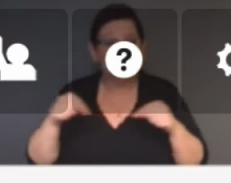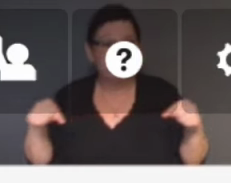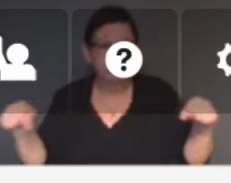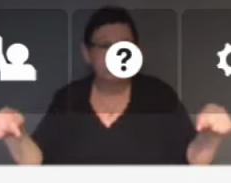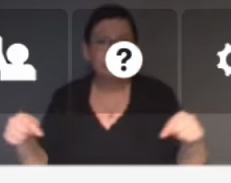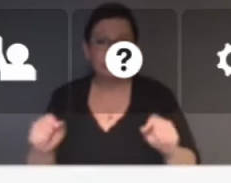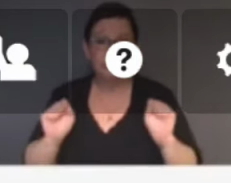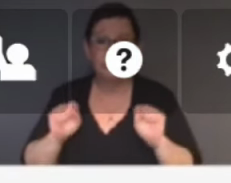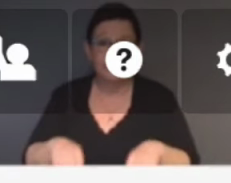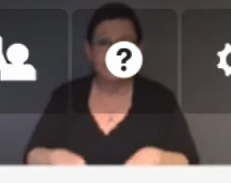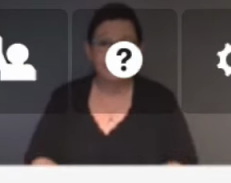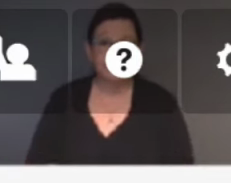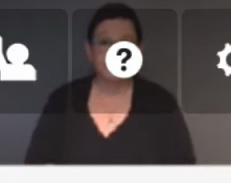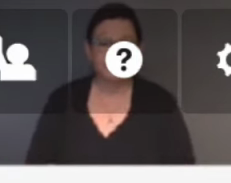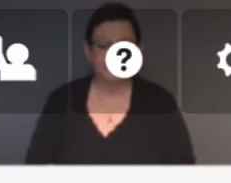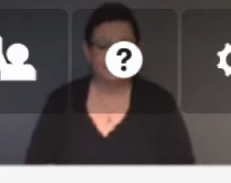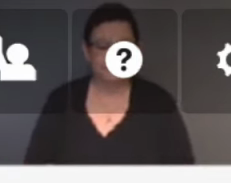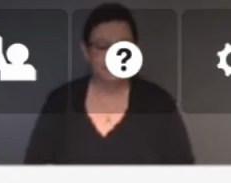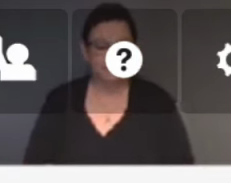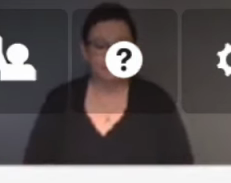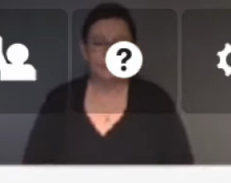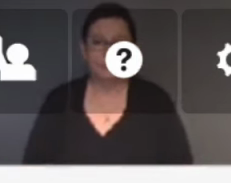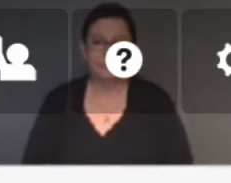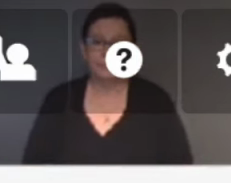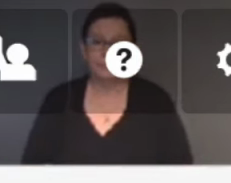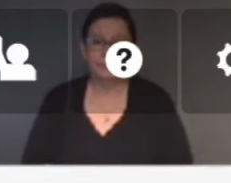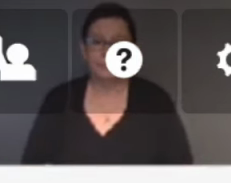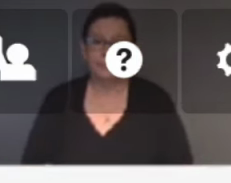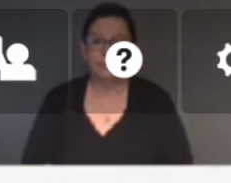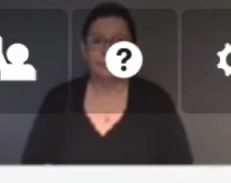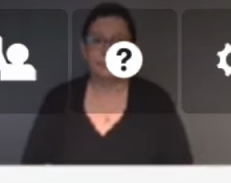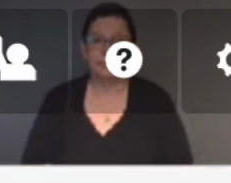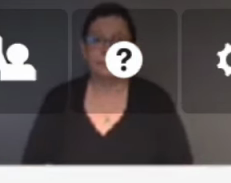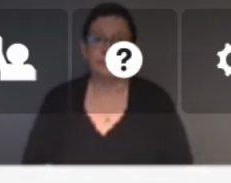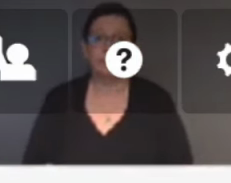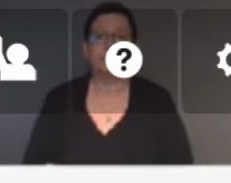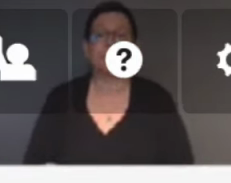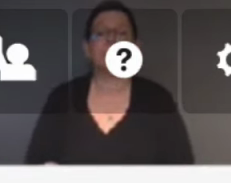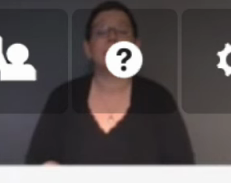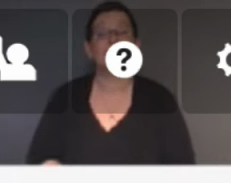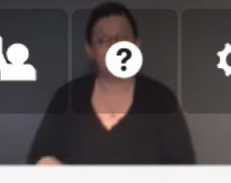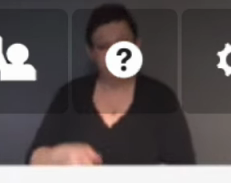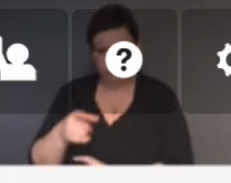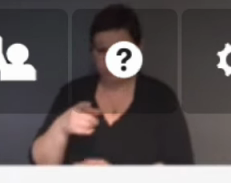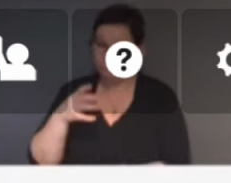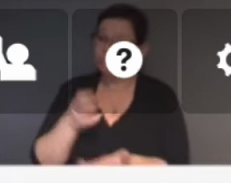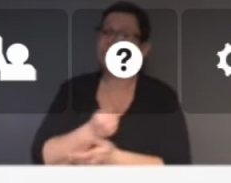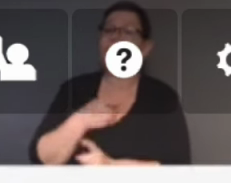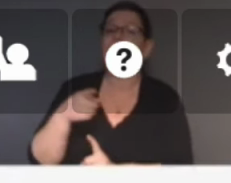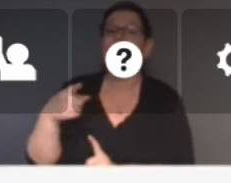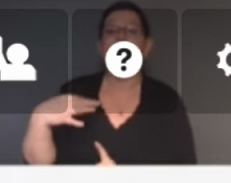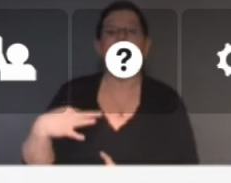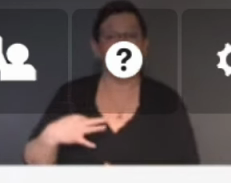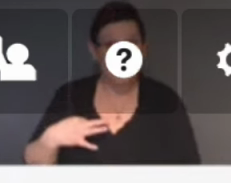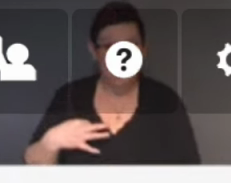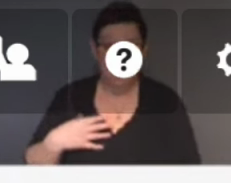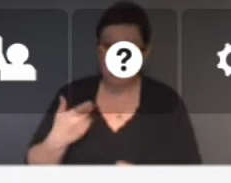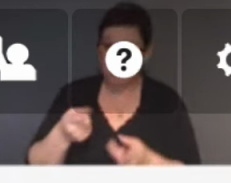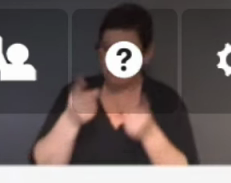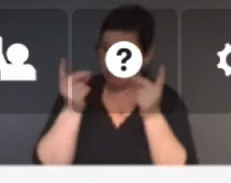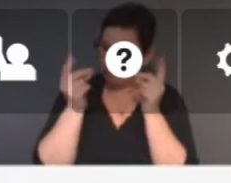You should apply for the CCB as soon as possible after you move to Canada and meet the